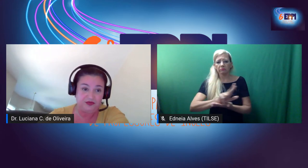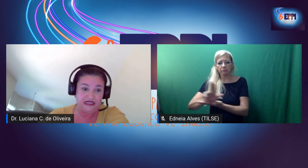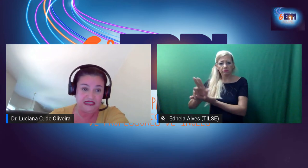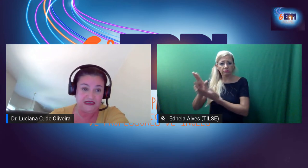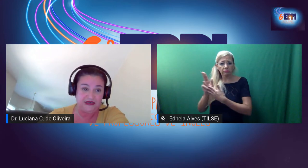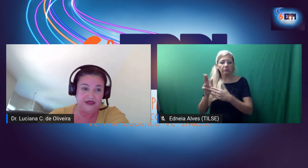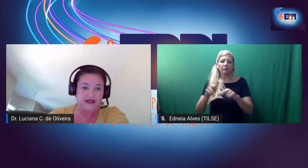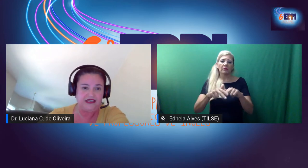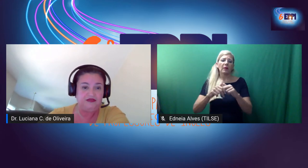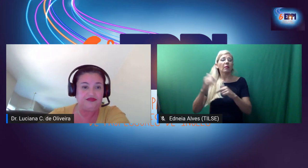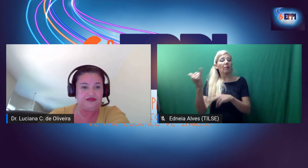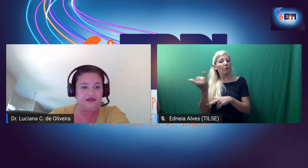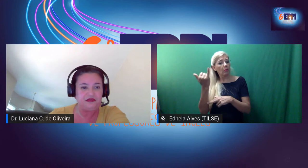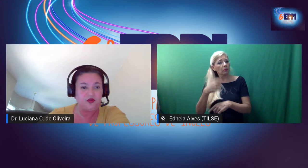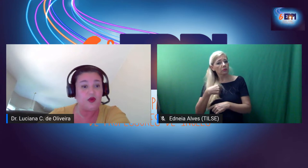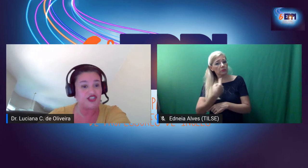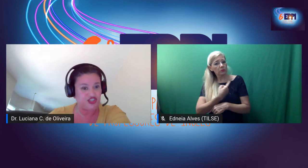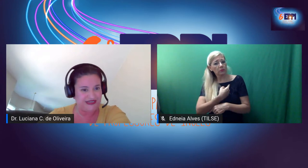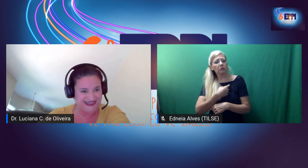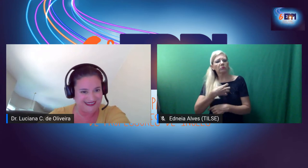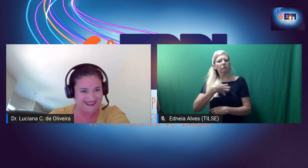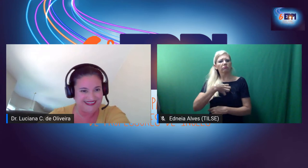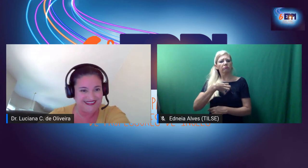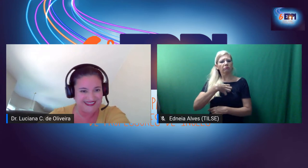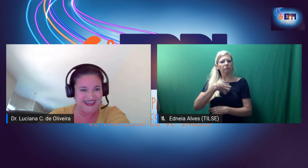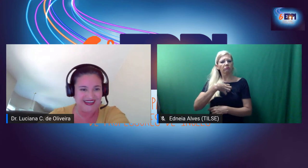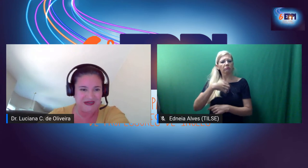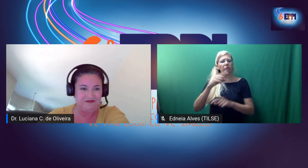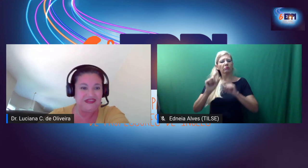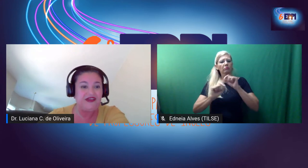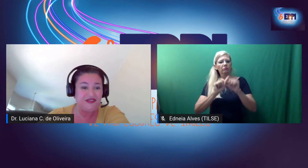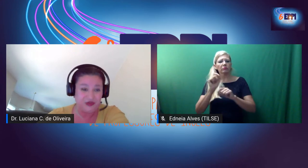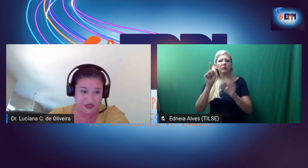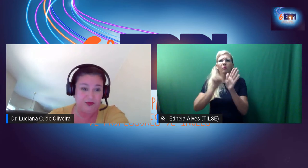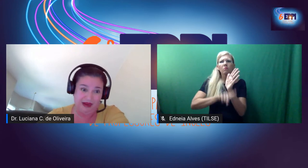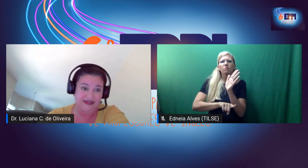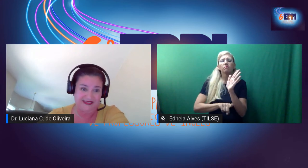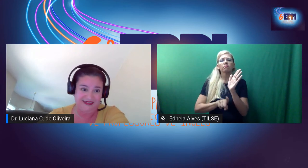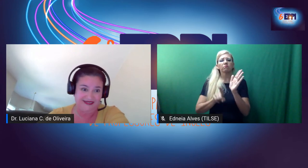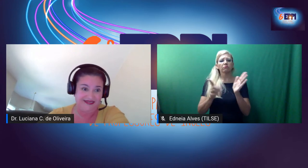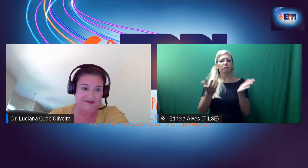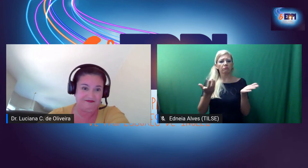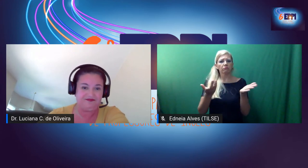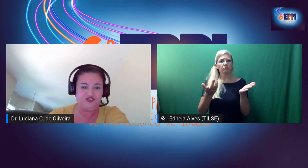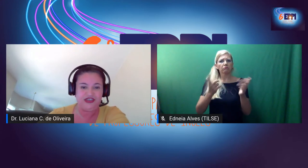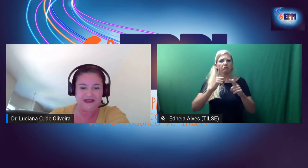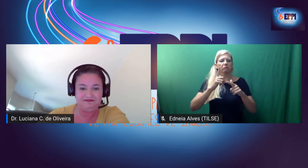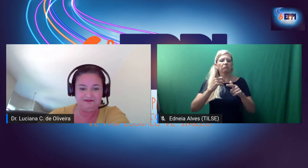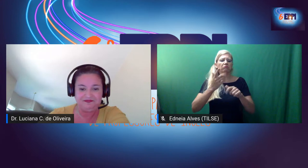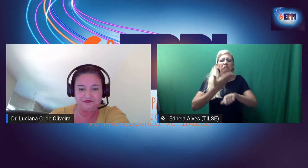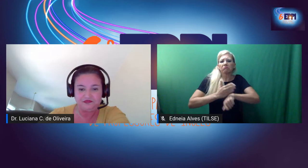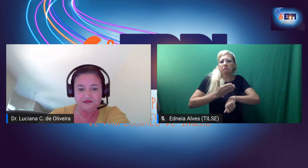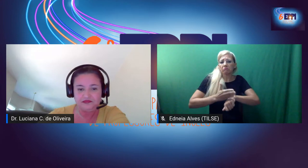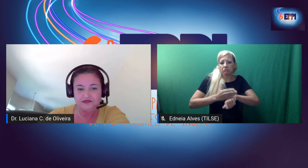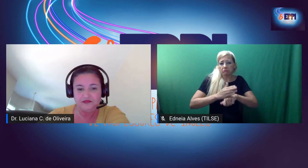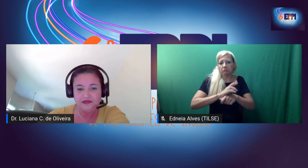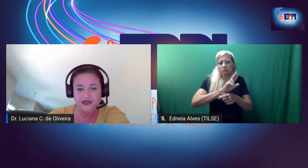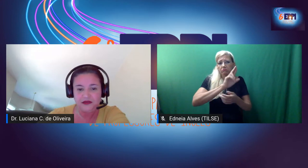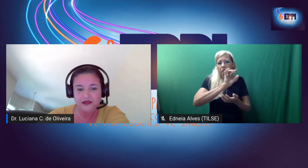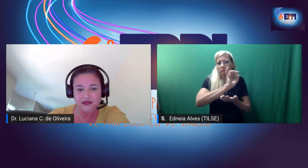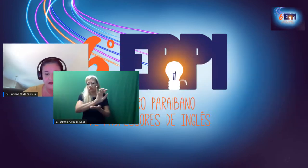us to be kind of questioning those practices. Okay.